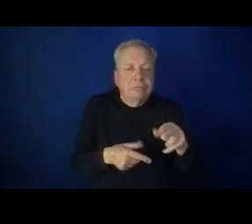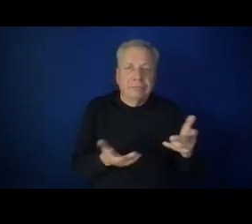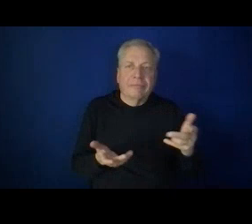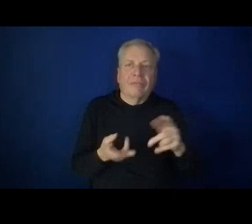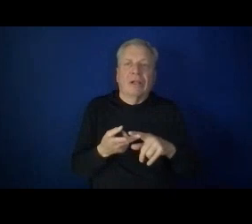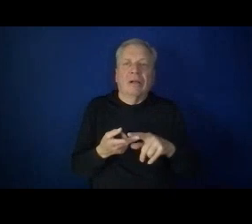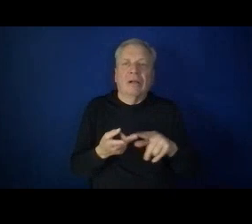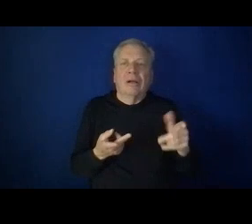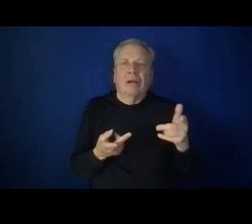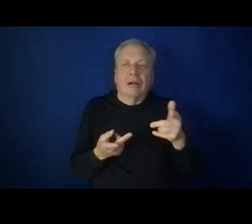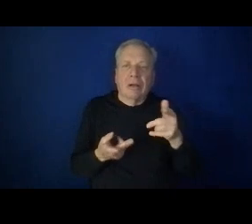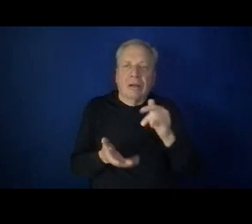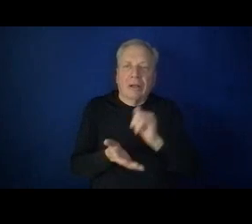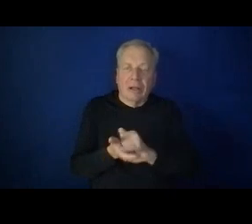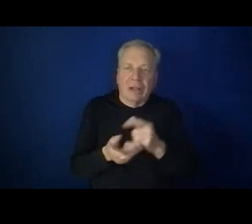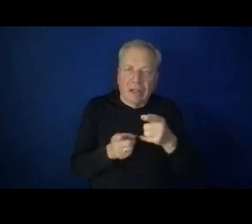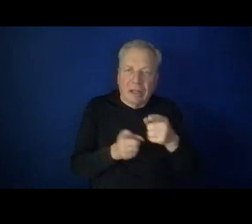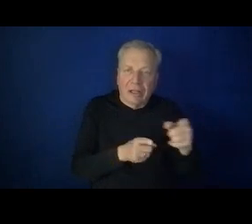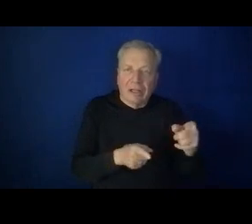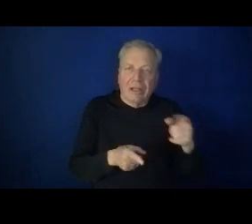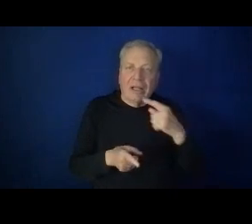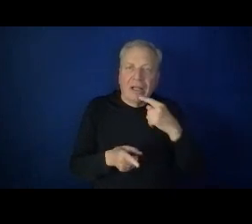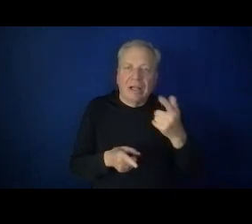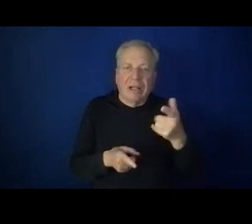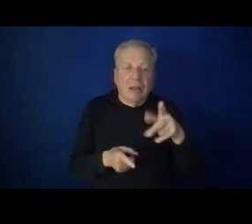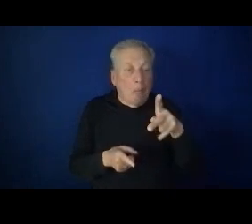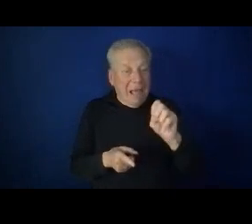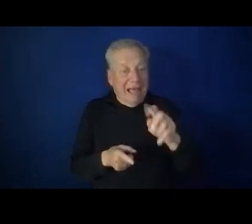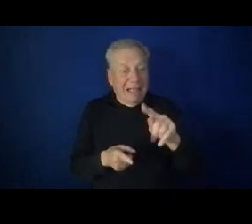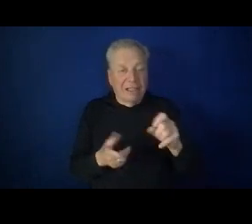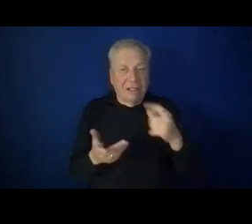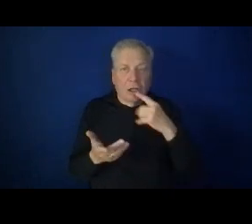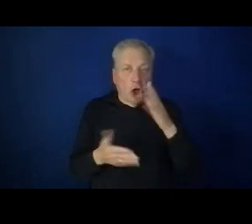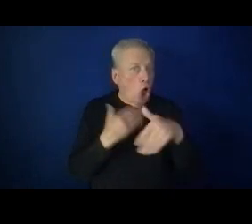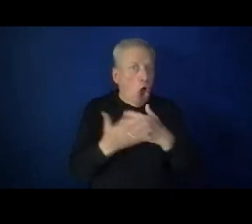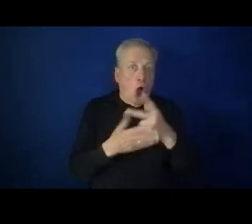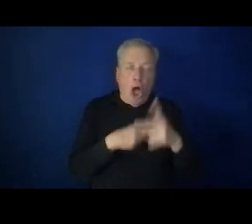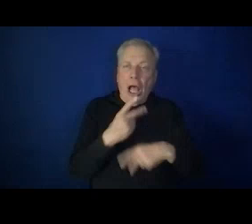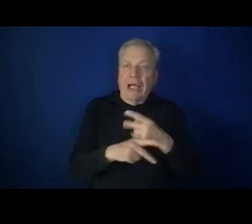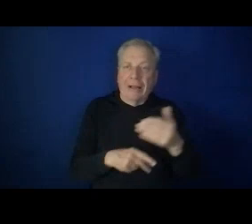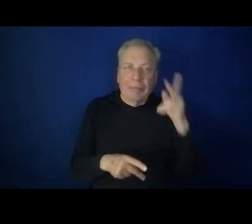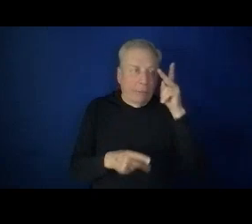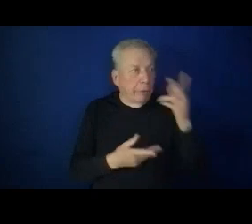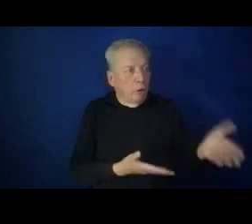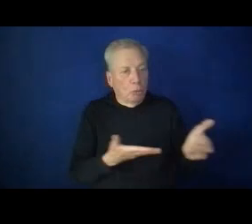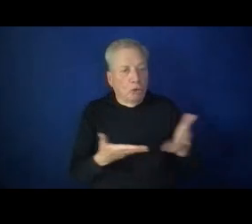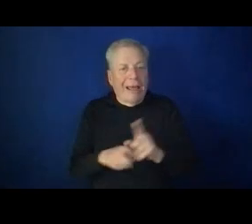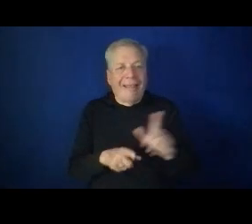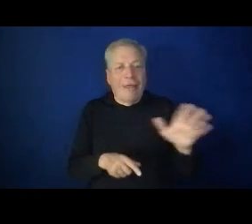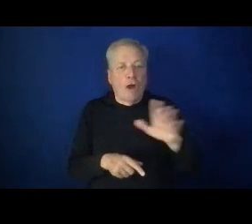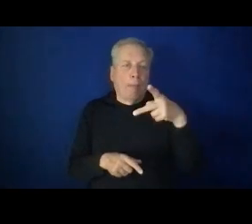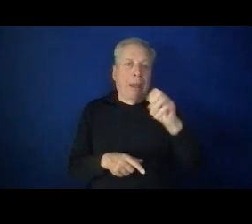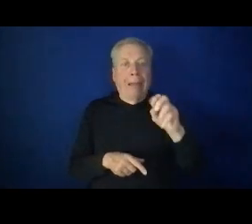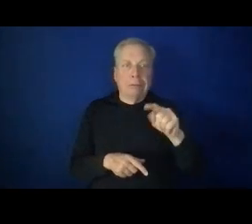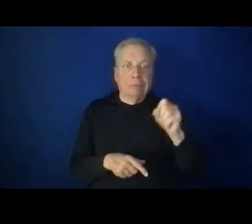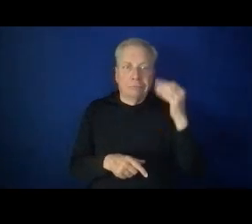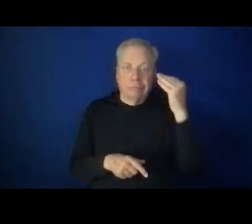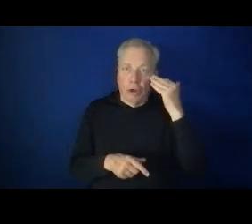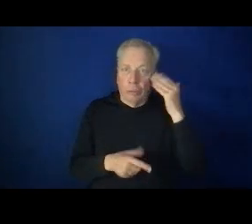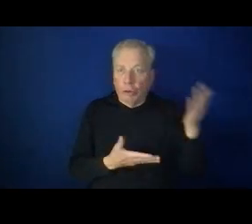pet that's off leash. Notice I said pet, not just dog, all kinds of critters people bring in as their pets